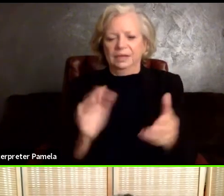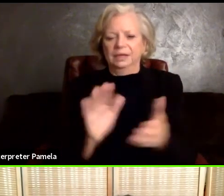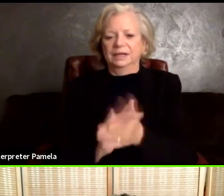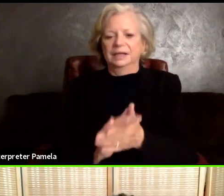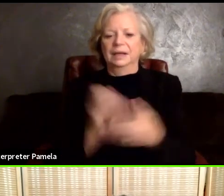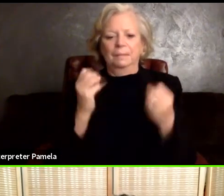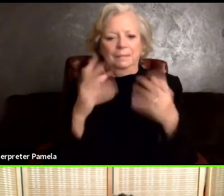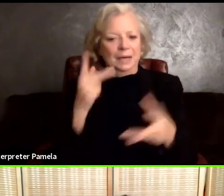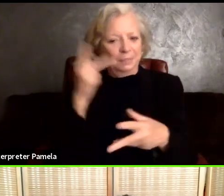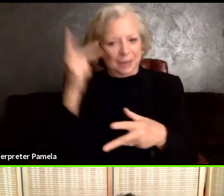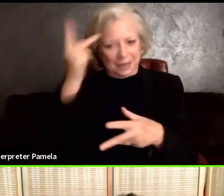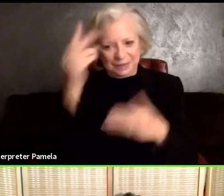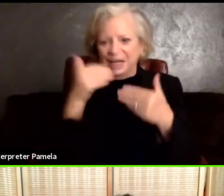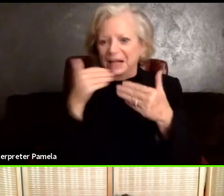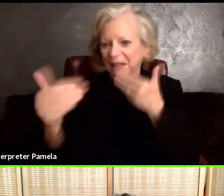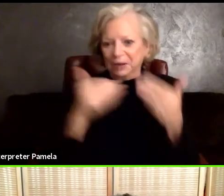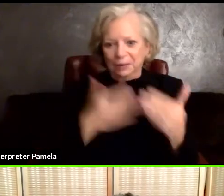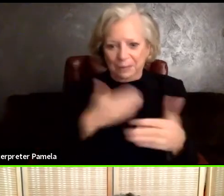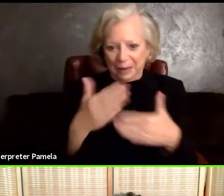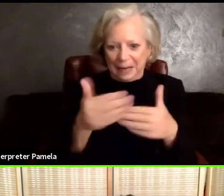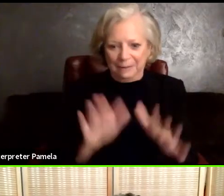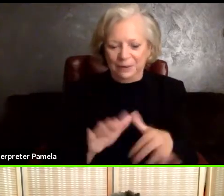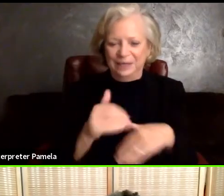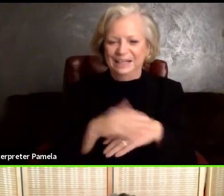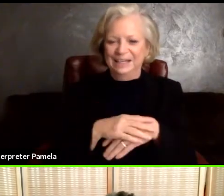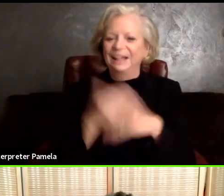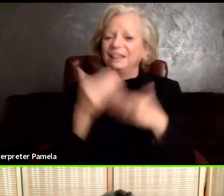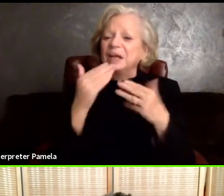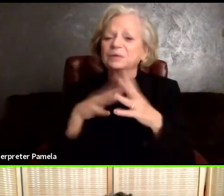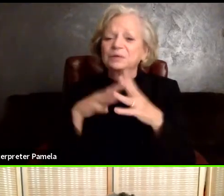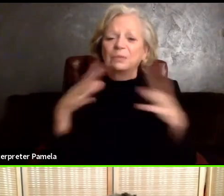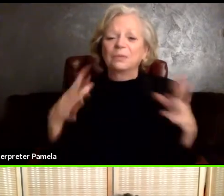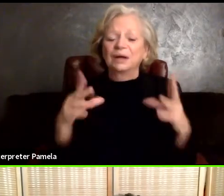thank you. So thank you for everything that you've done.